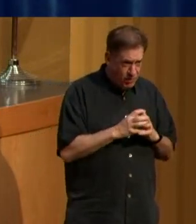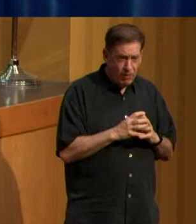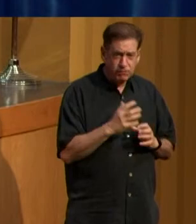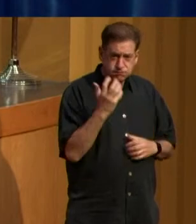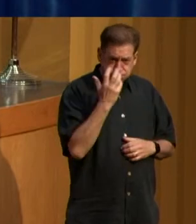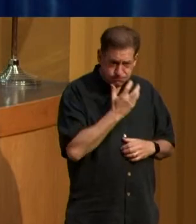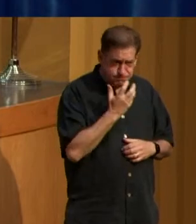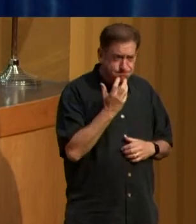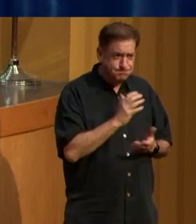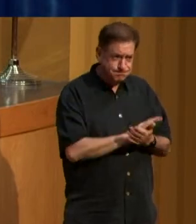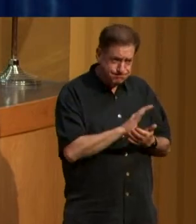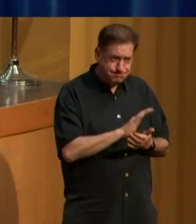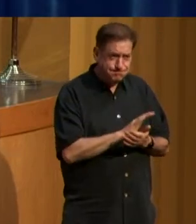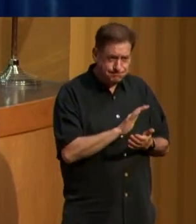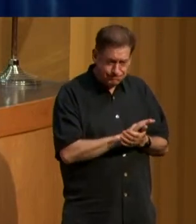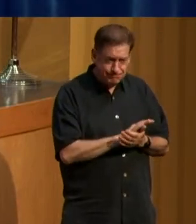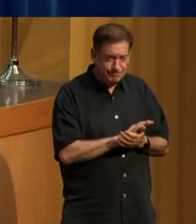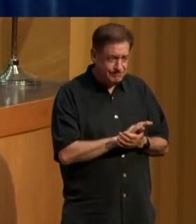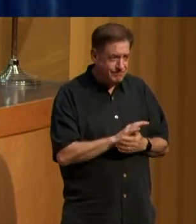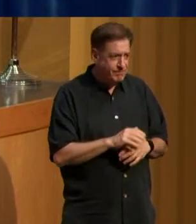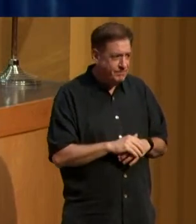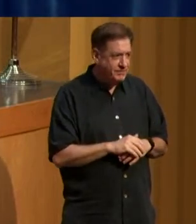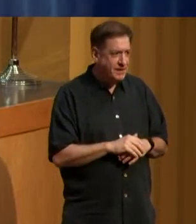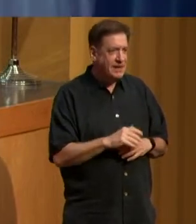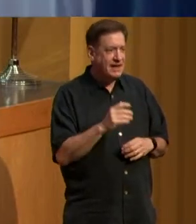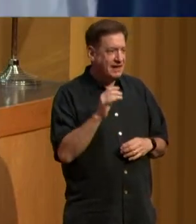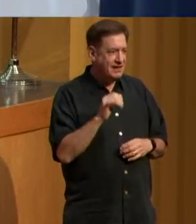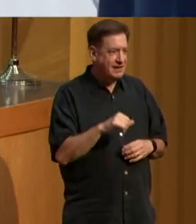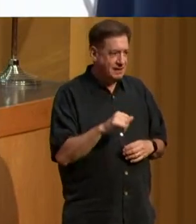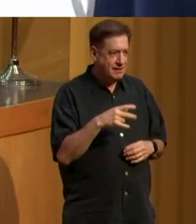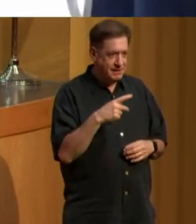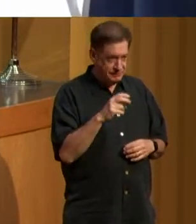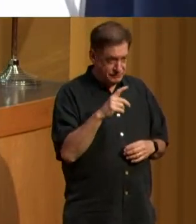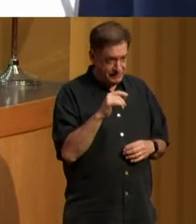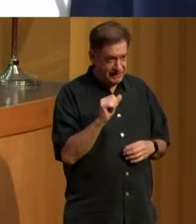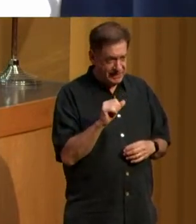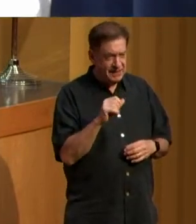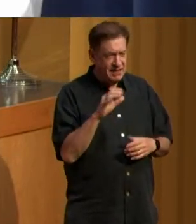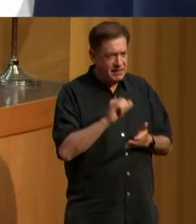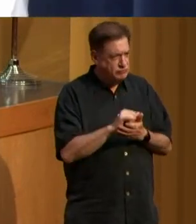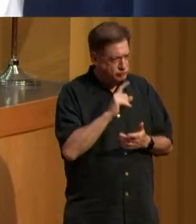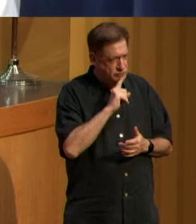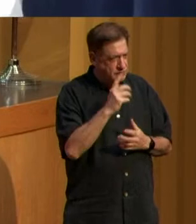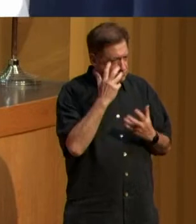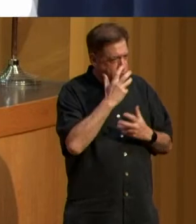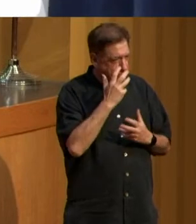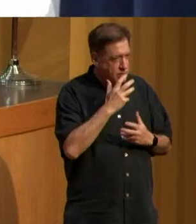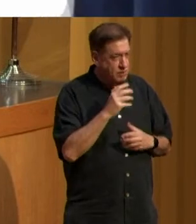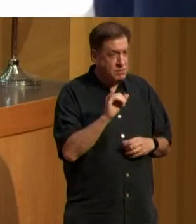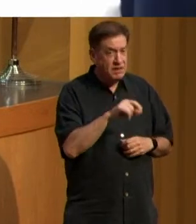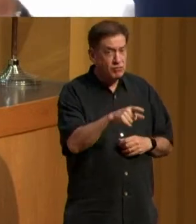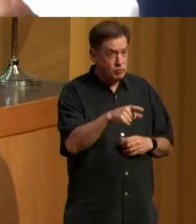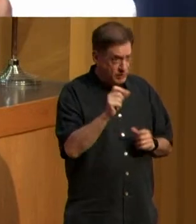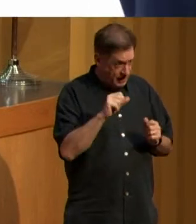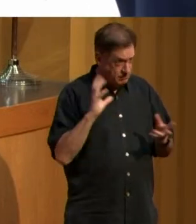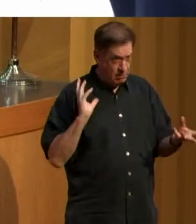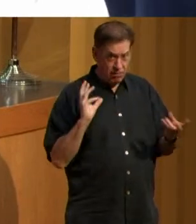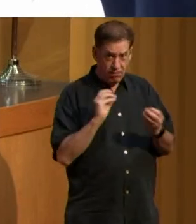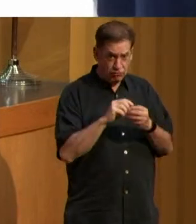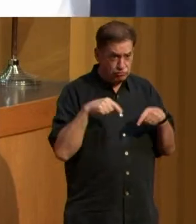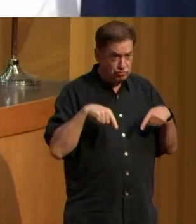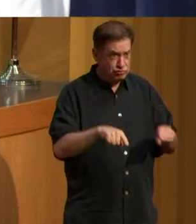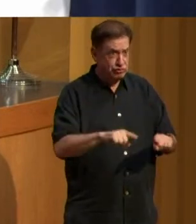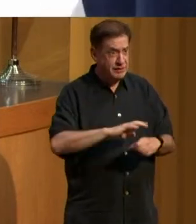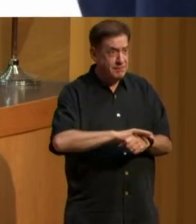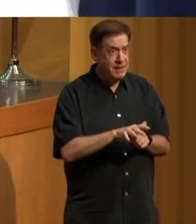GPA, the overall team GPA? That's pretty remarkable. If you can do all that during a pandemic,